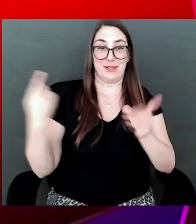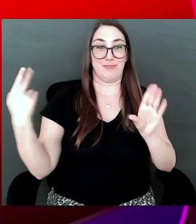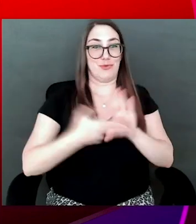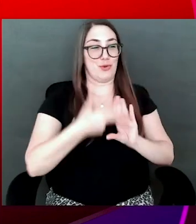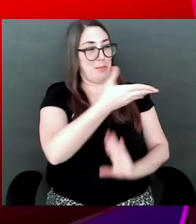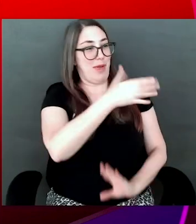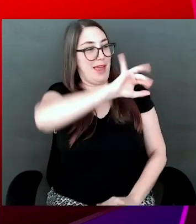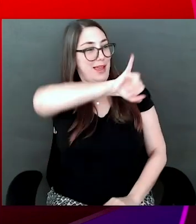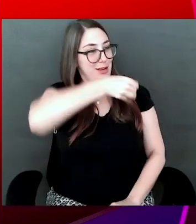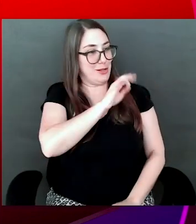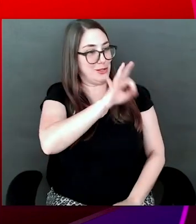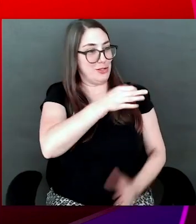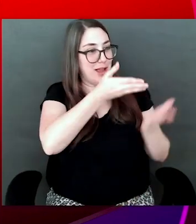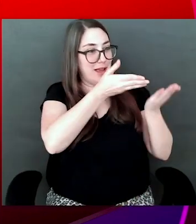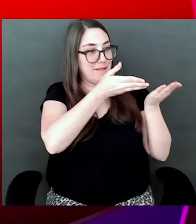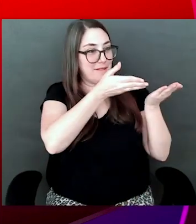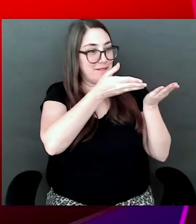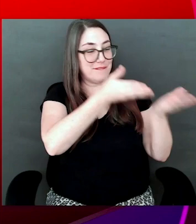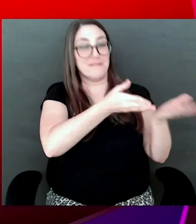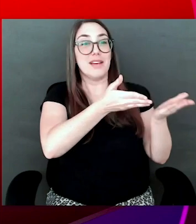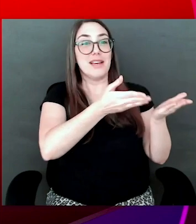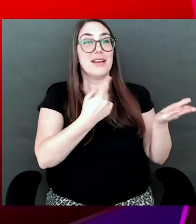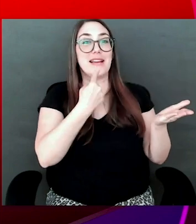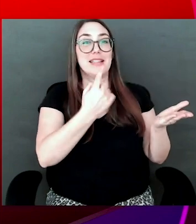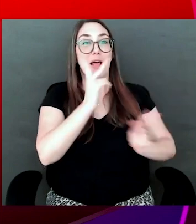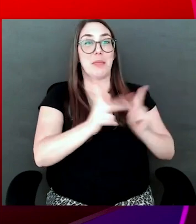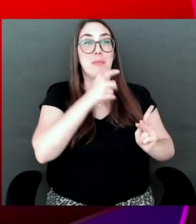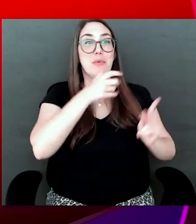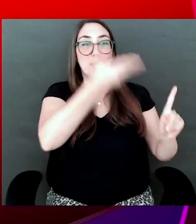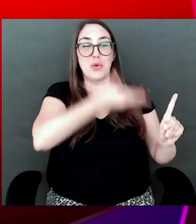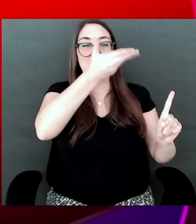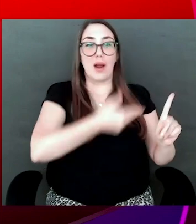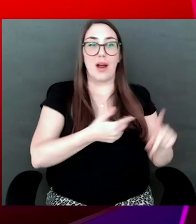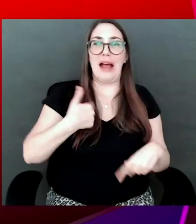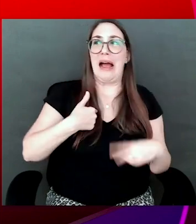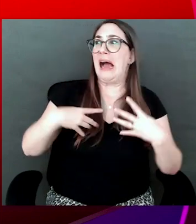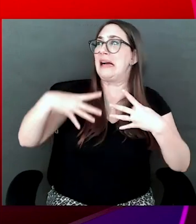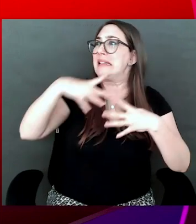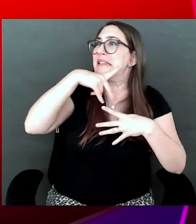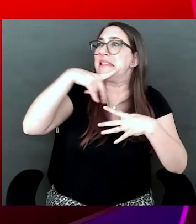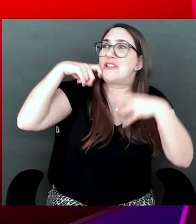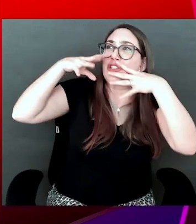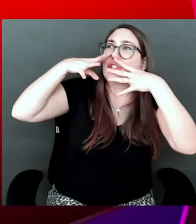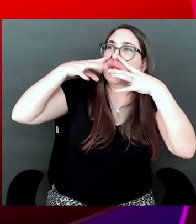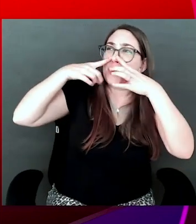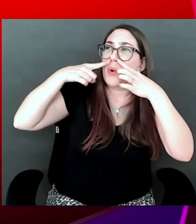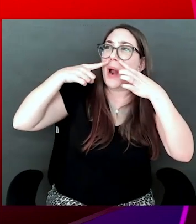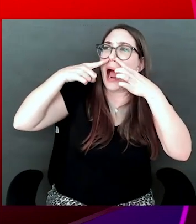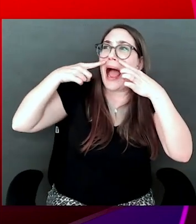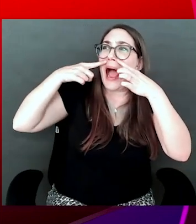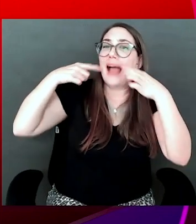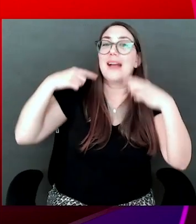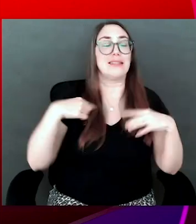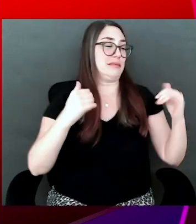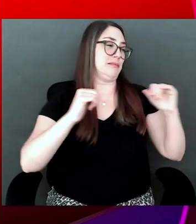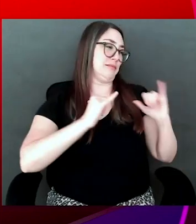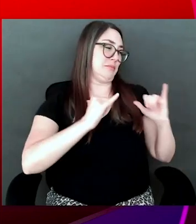Please, Jeff, tell the people who you are. I'm getting the dry sinuses. Yeah, I'm there too. Yeah. My entire body